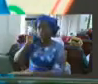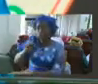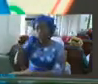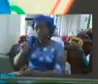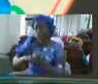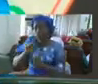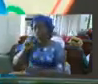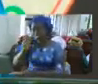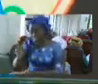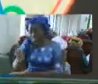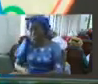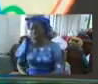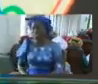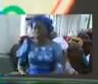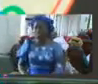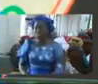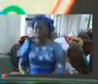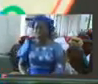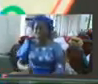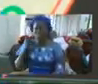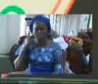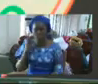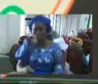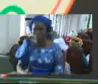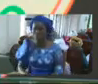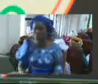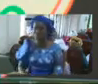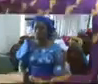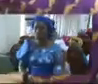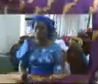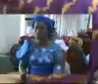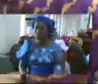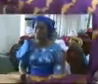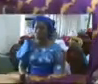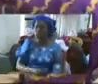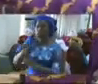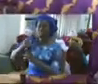26, it wasn't long after that they came to Mara.